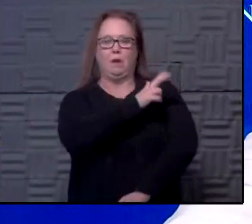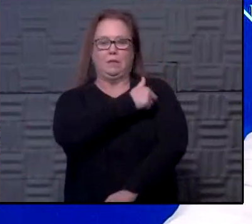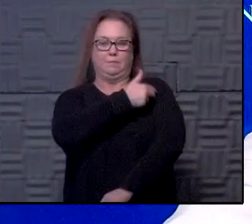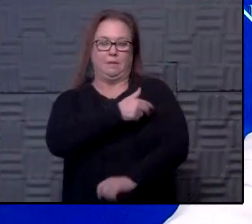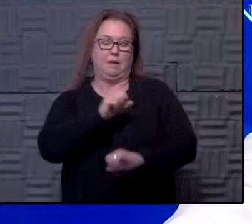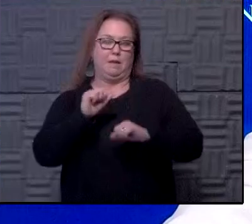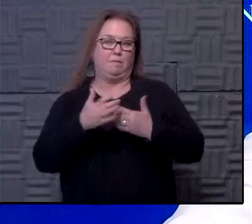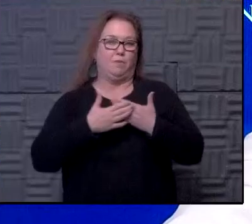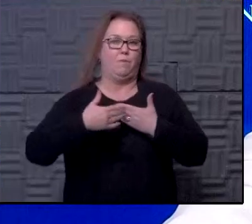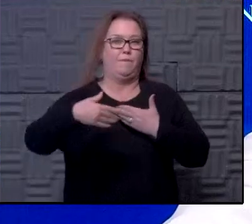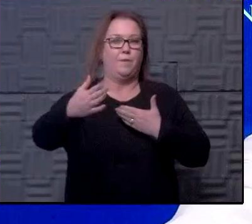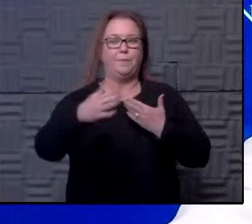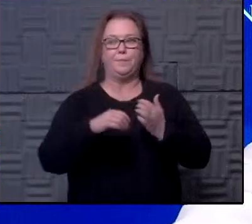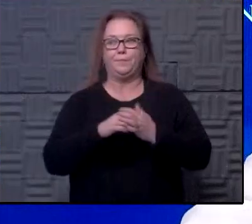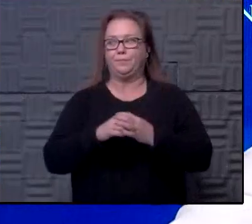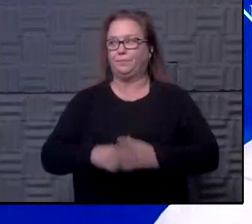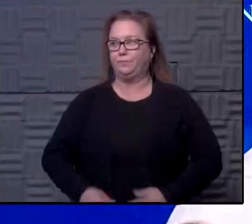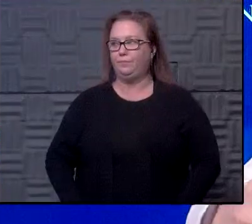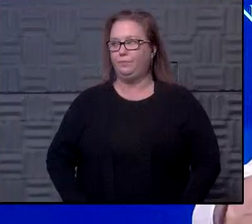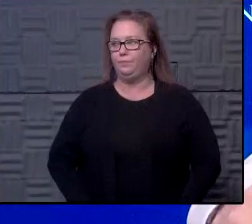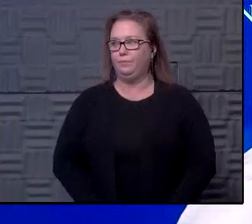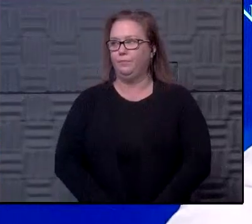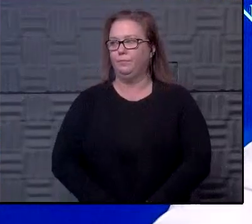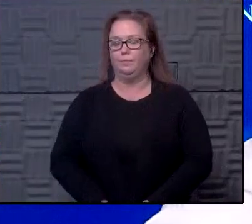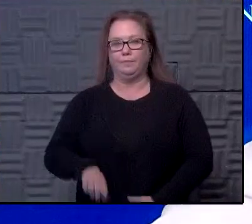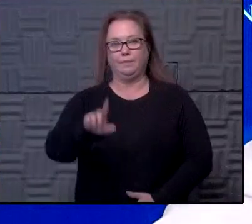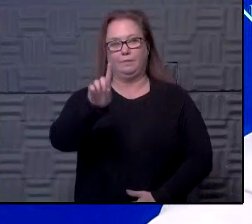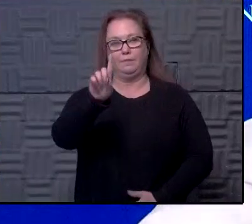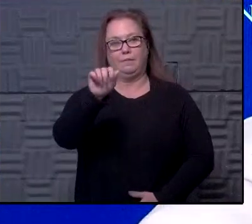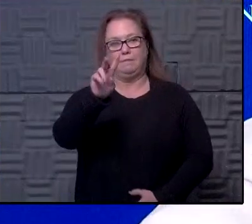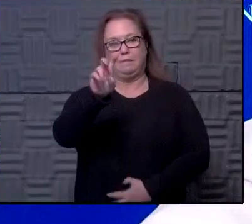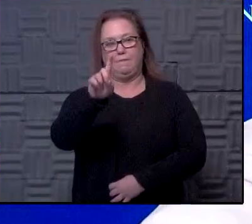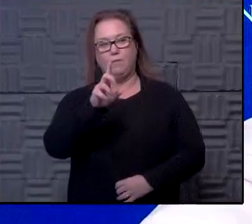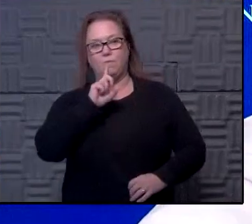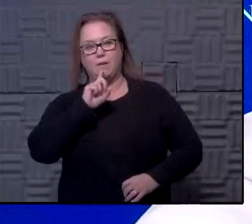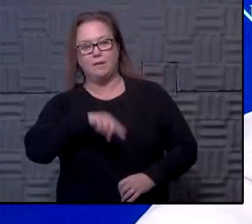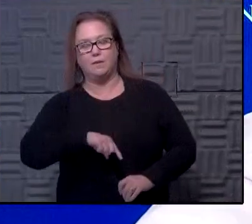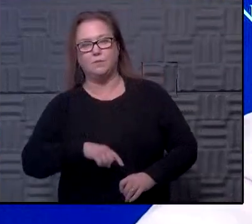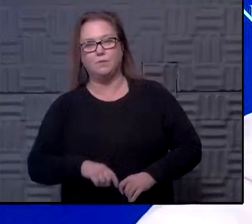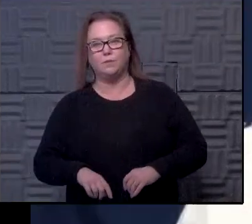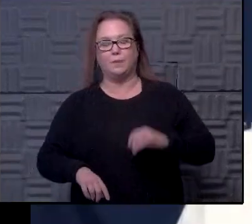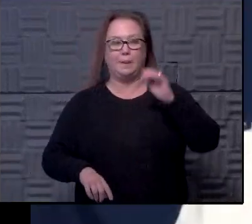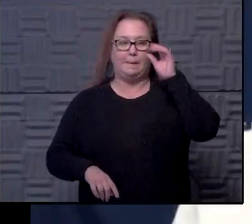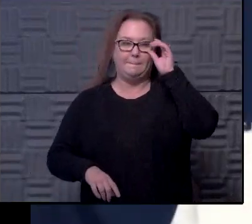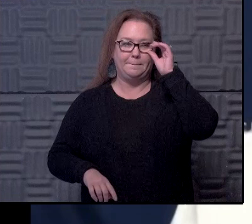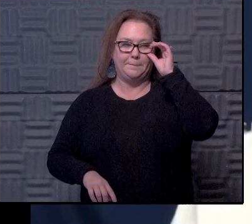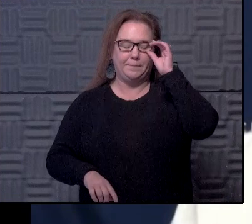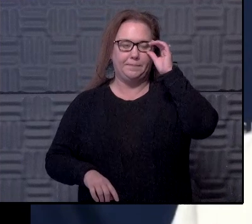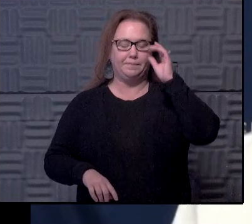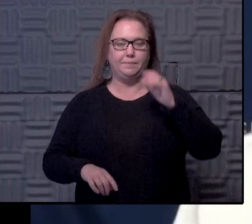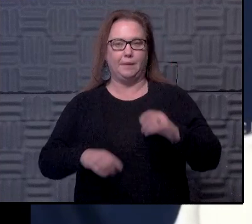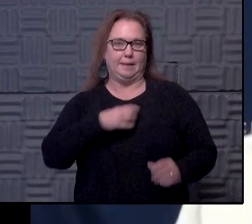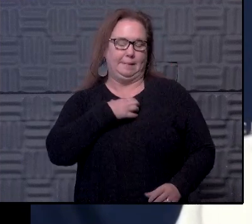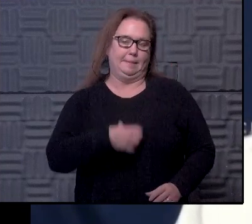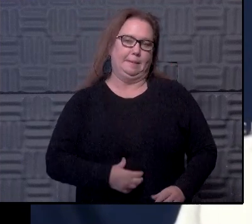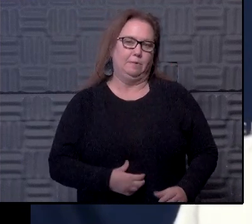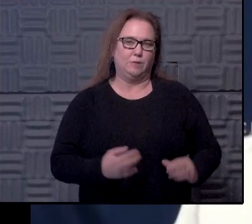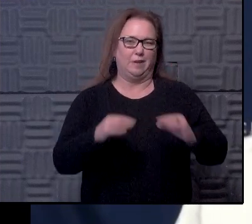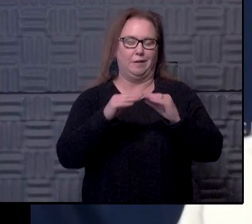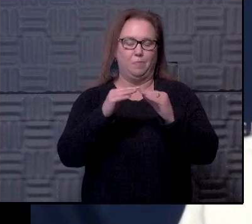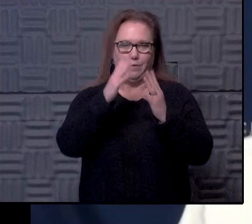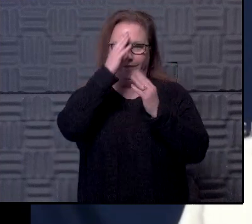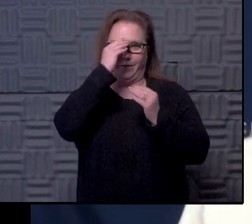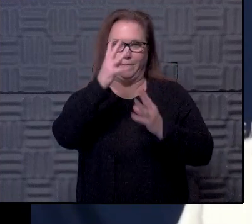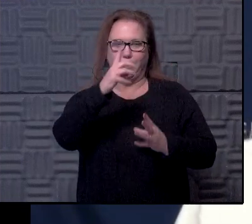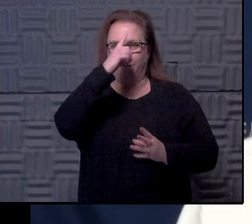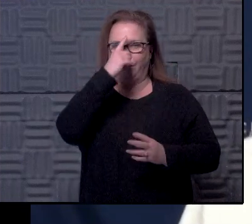you moving forward? You bet. David, you want to take first crack at that? Yeah, I wish I had more solid